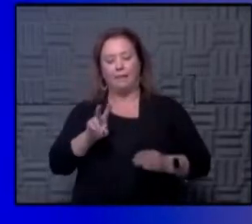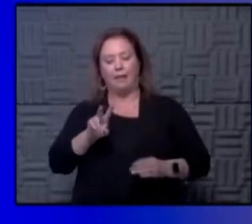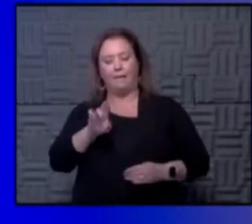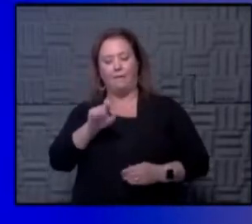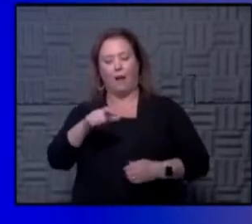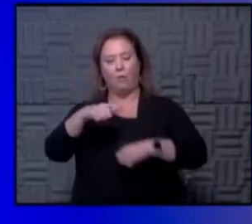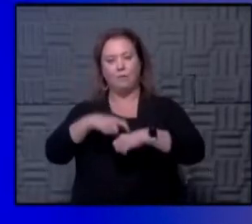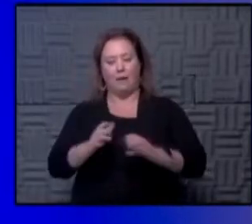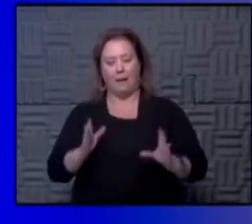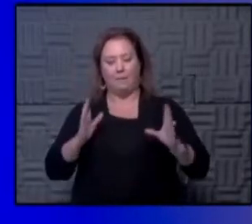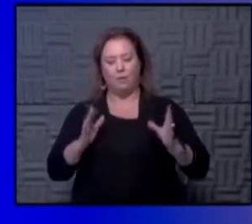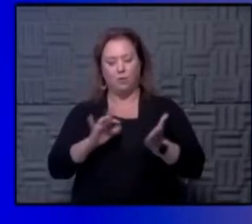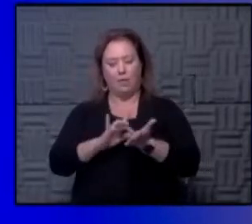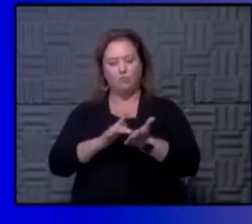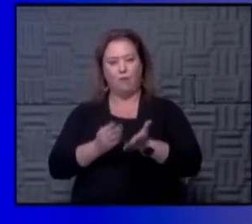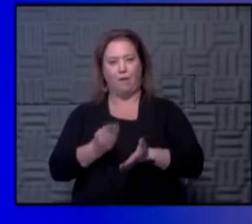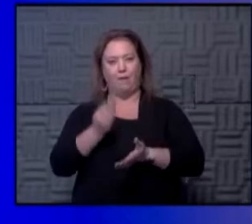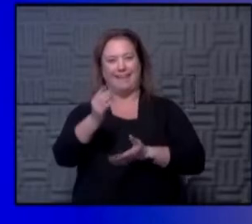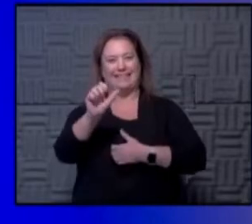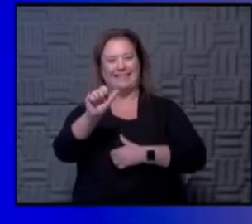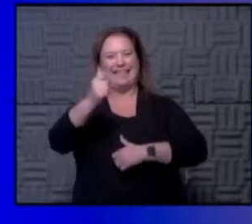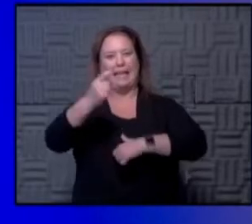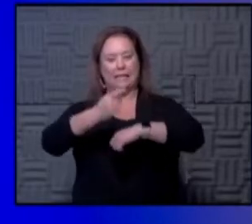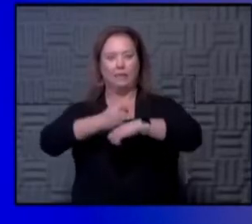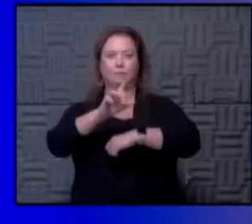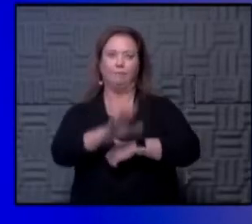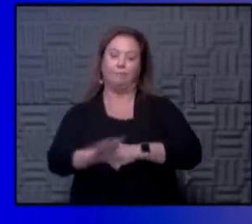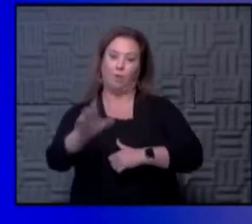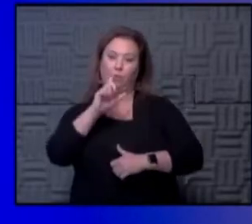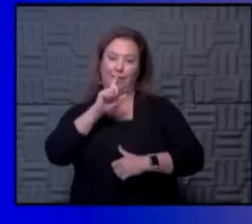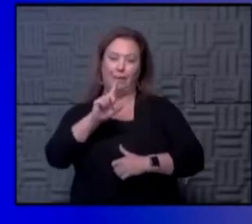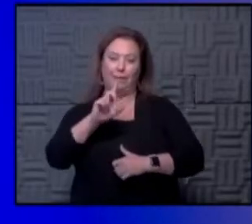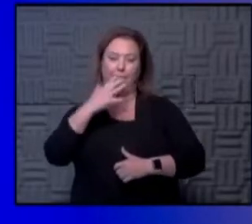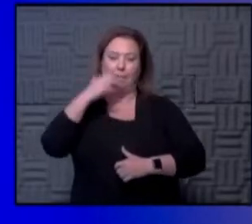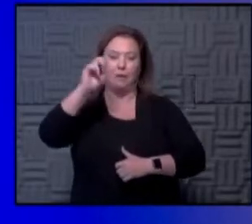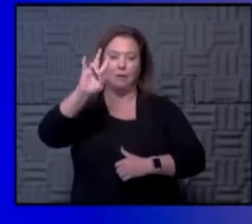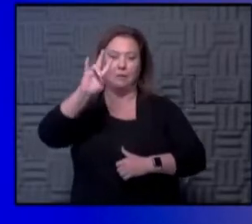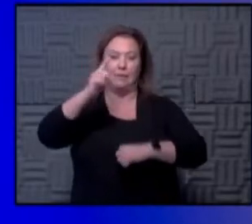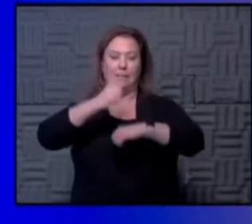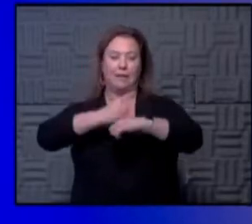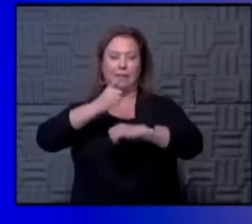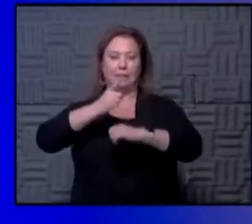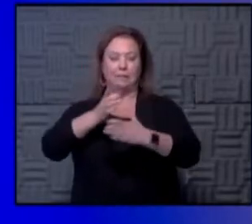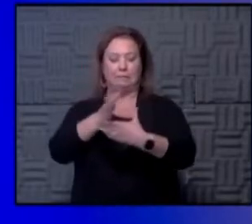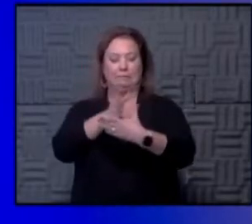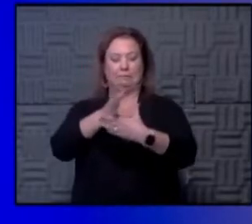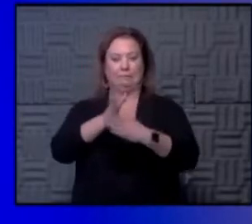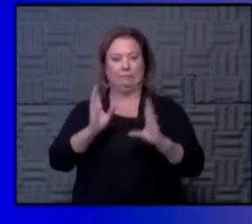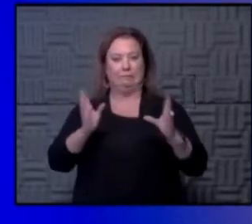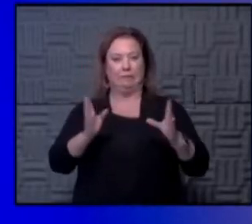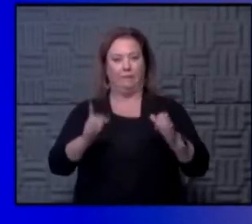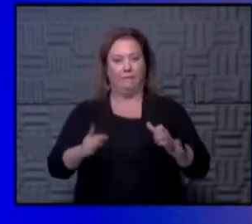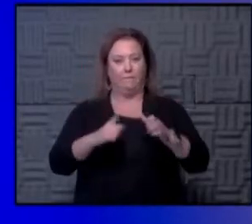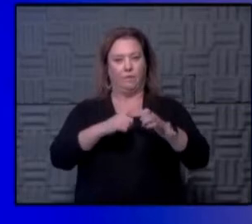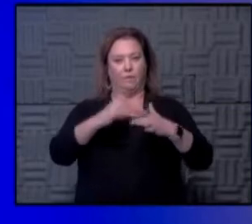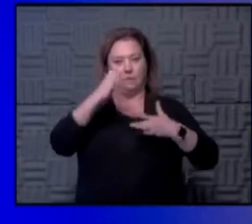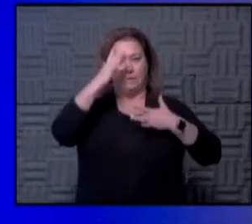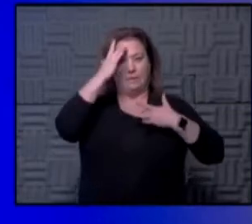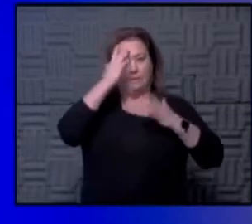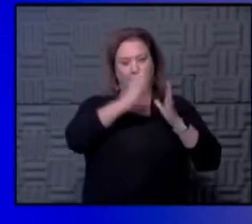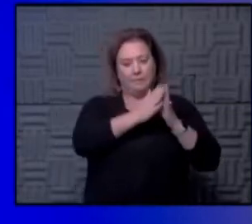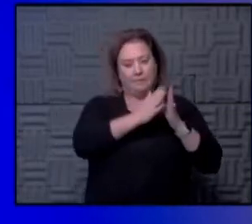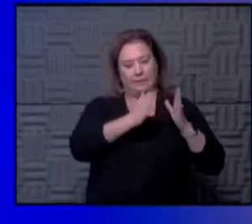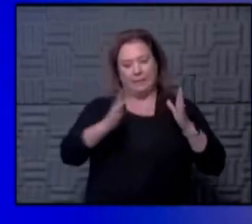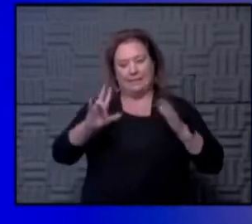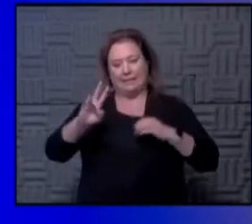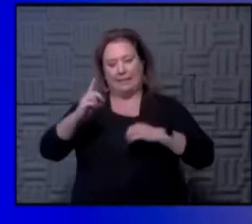that drug 10 days, or probably even better, 7 days after within that 7 days from your symptom onset, you're probably